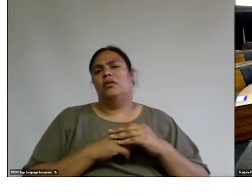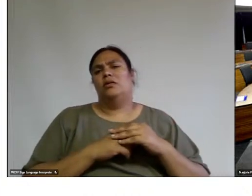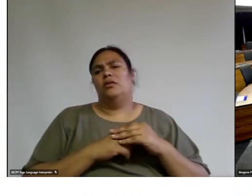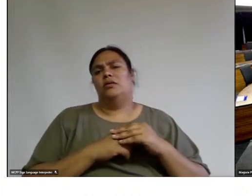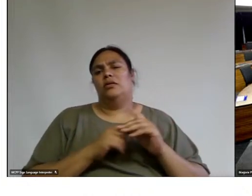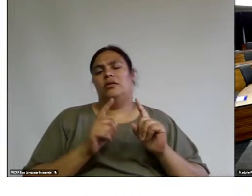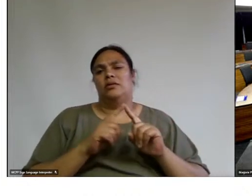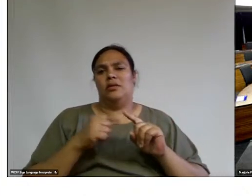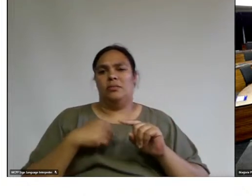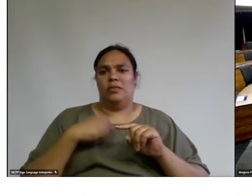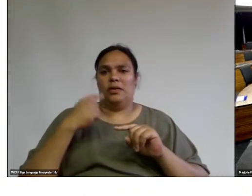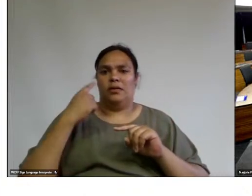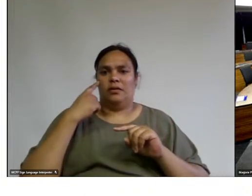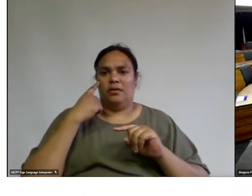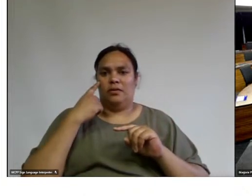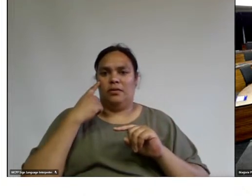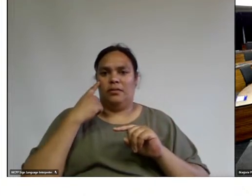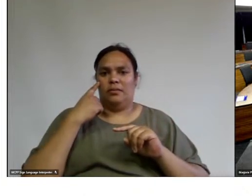and I think